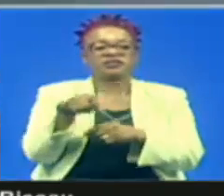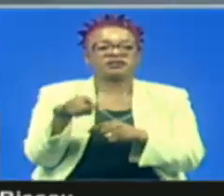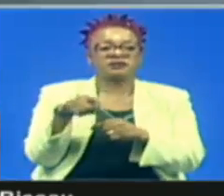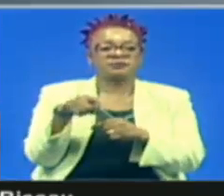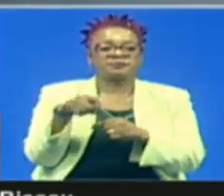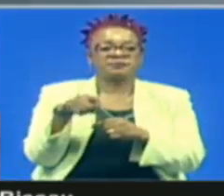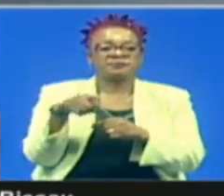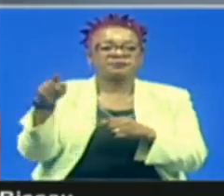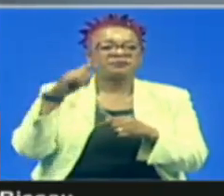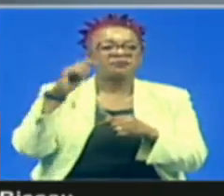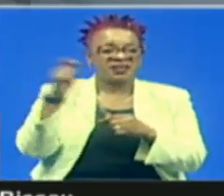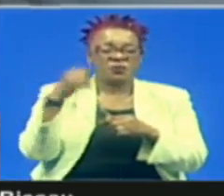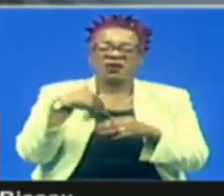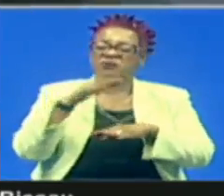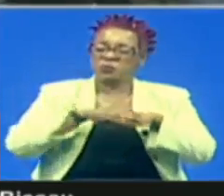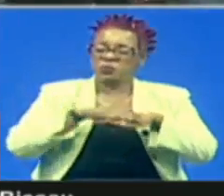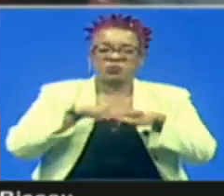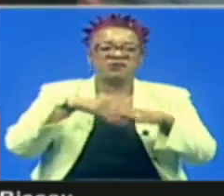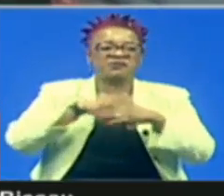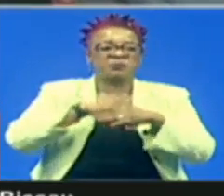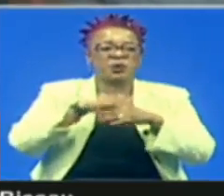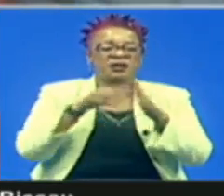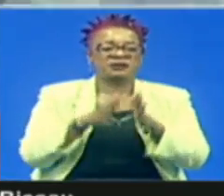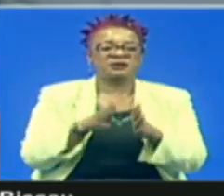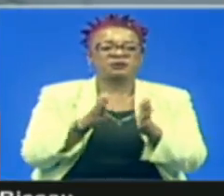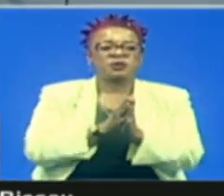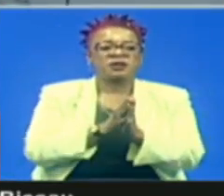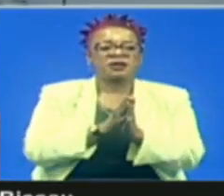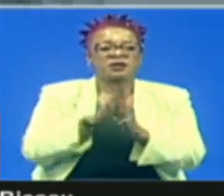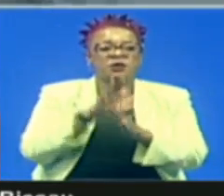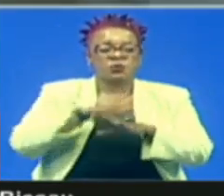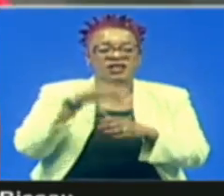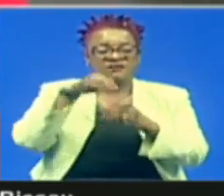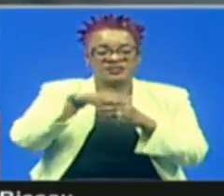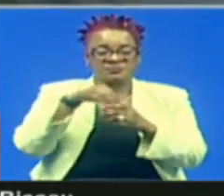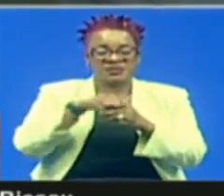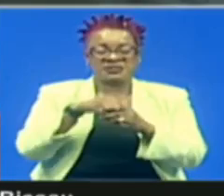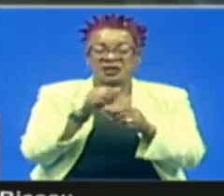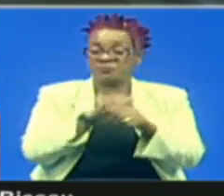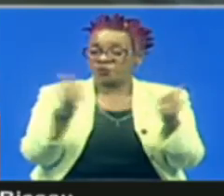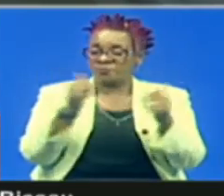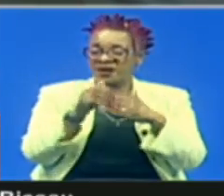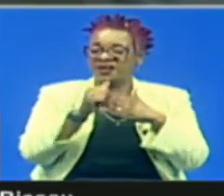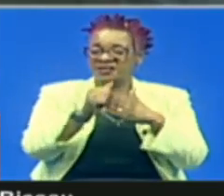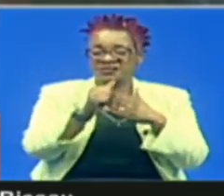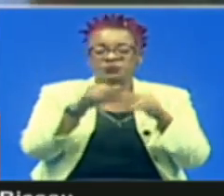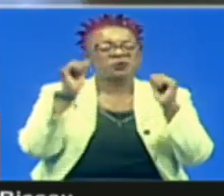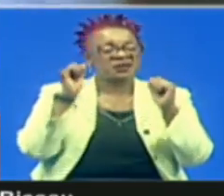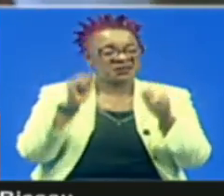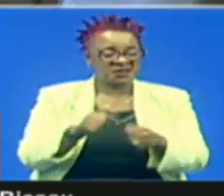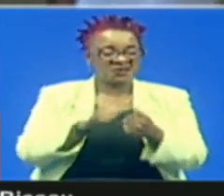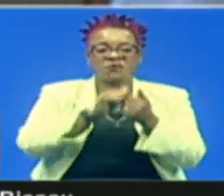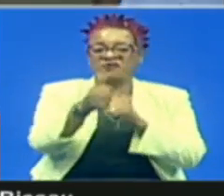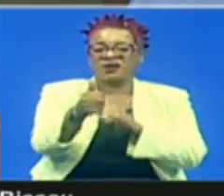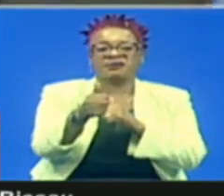Kenya tuko na wachezaji wazuri na with good investment and proper guidance tunaweza enda mbali.